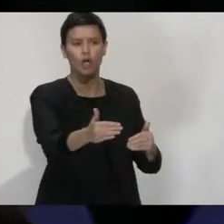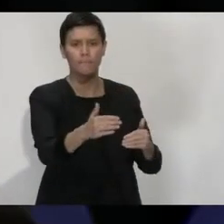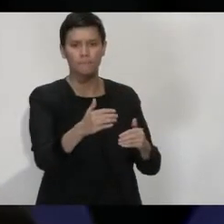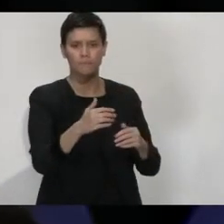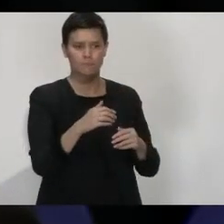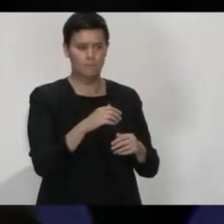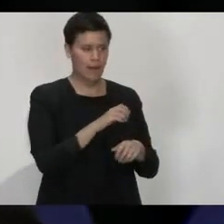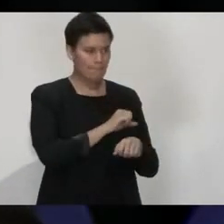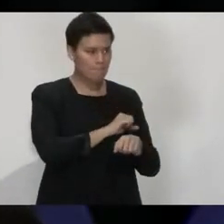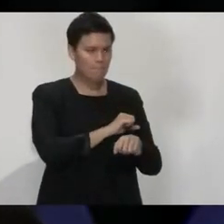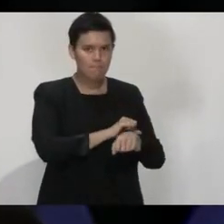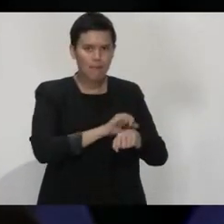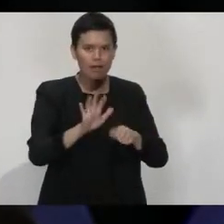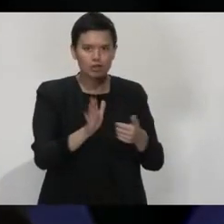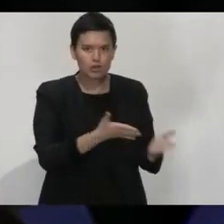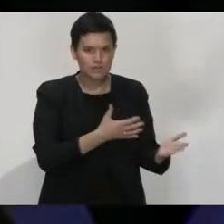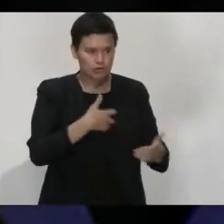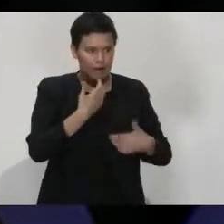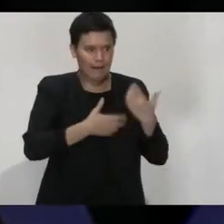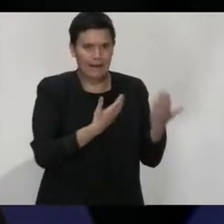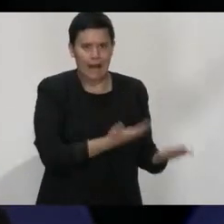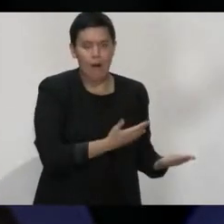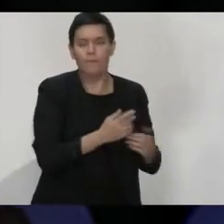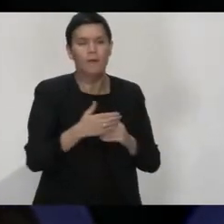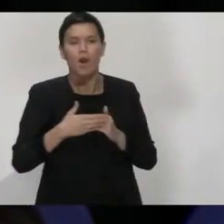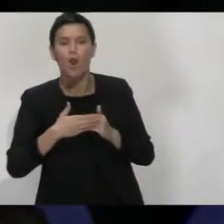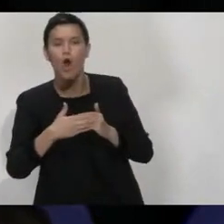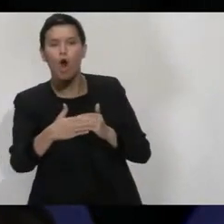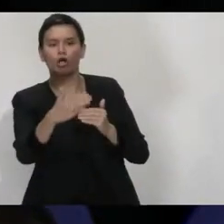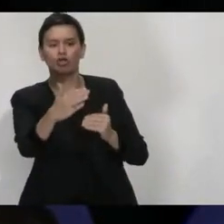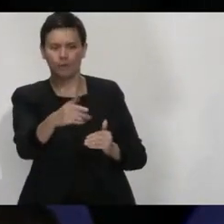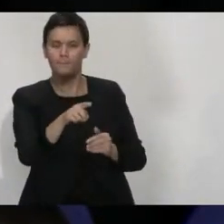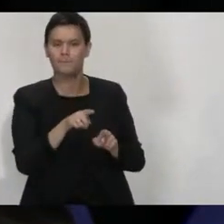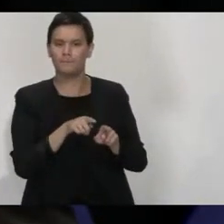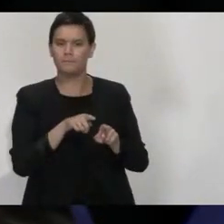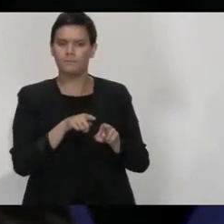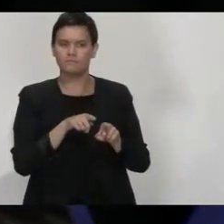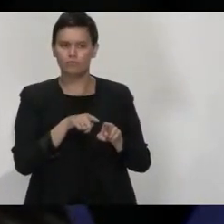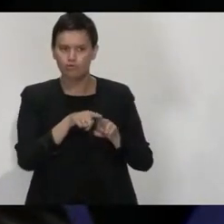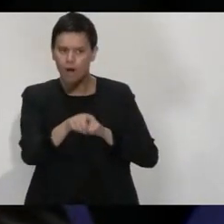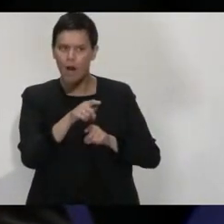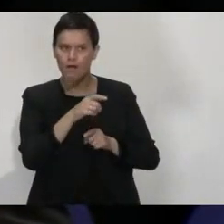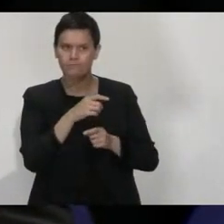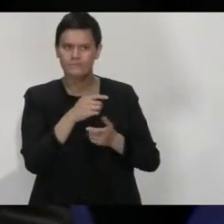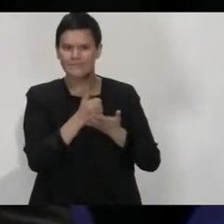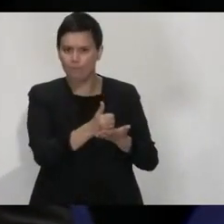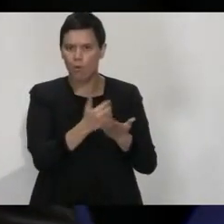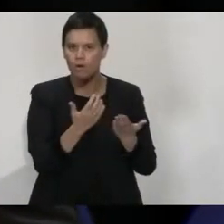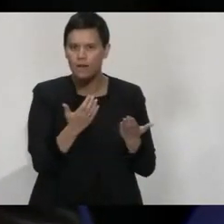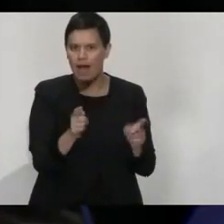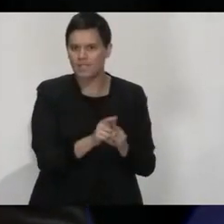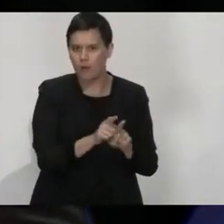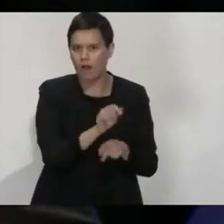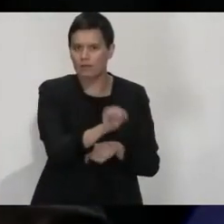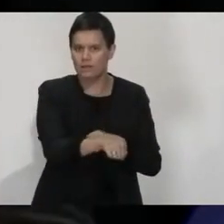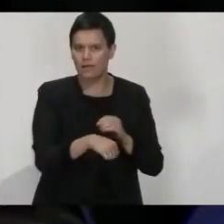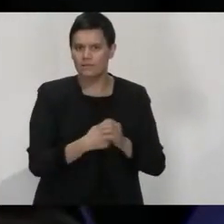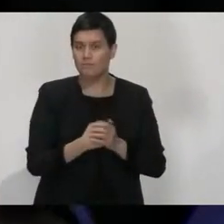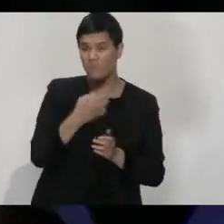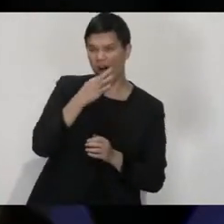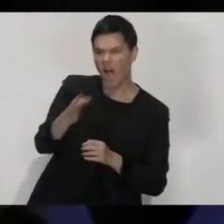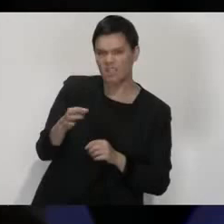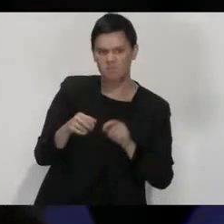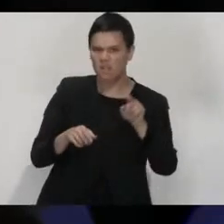of our immediate response and recovery. Could you give us an example apart from that? You don't have to name names, or if you do, that'd be way better. I